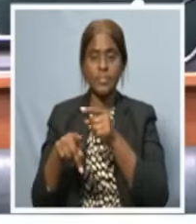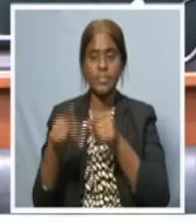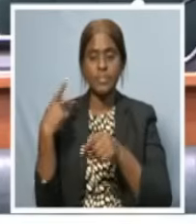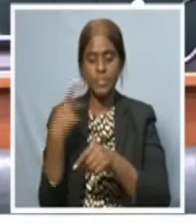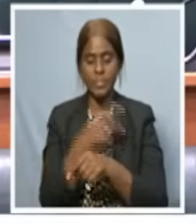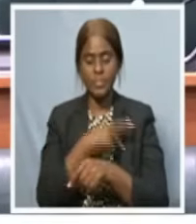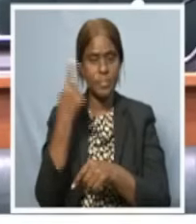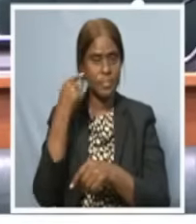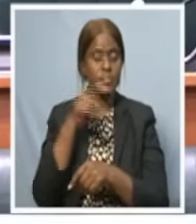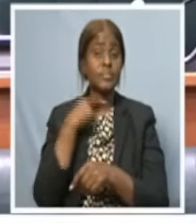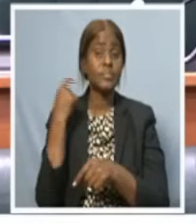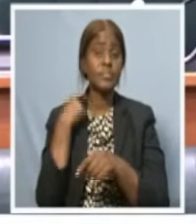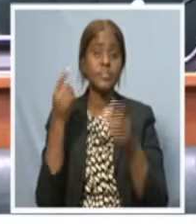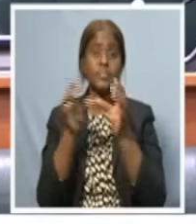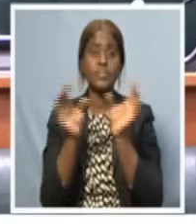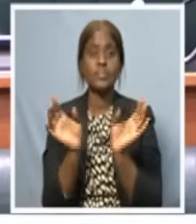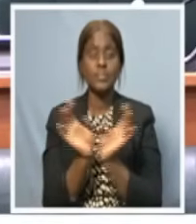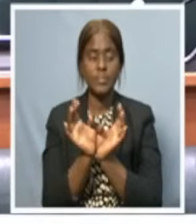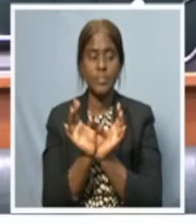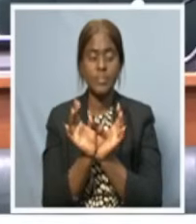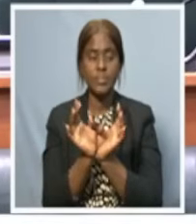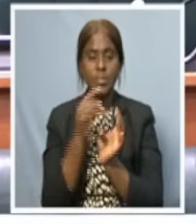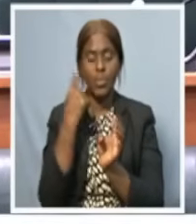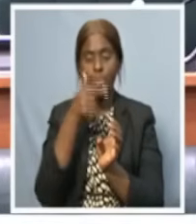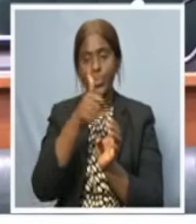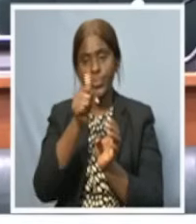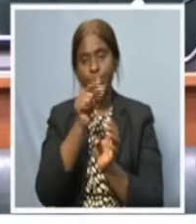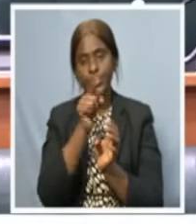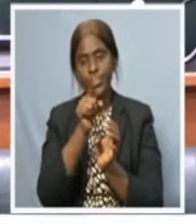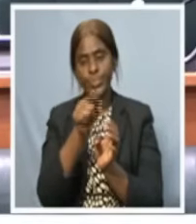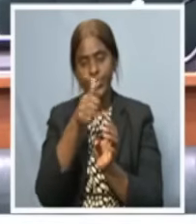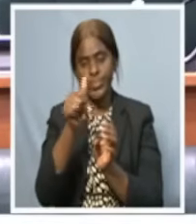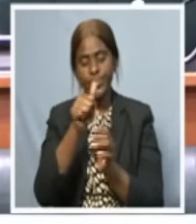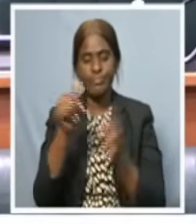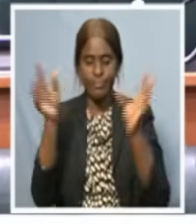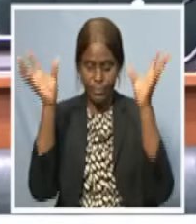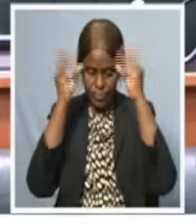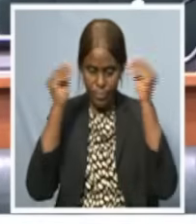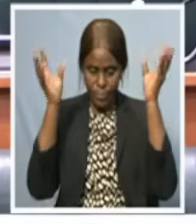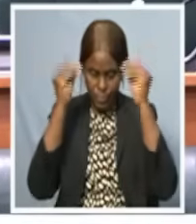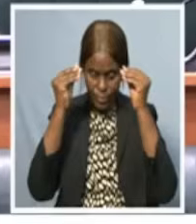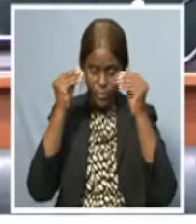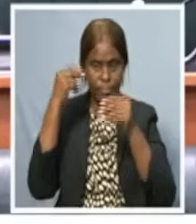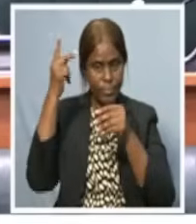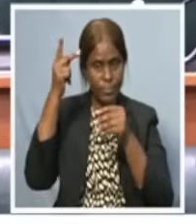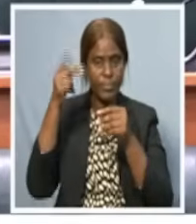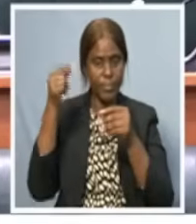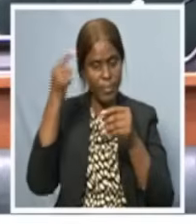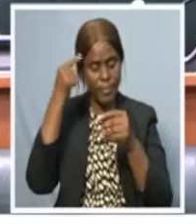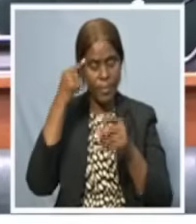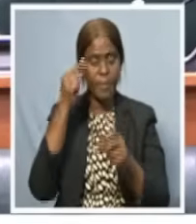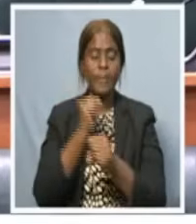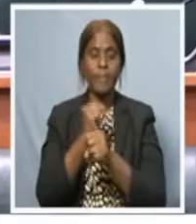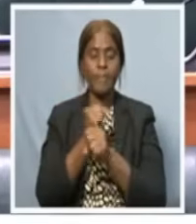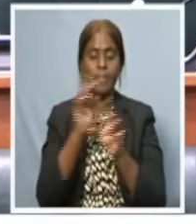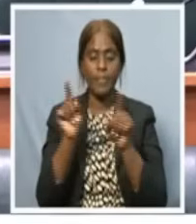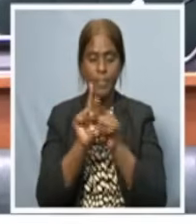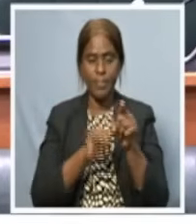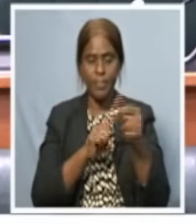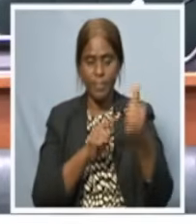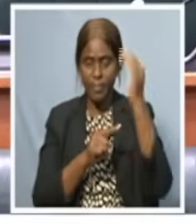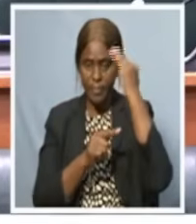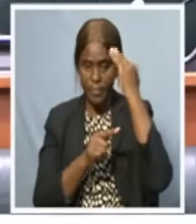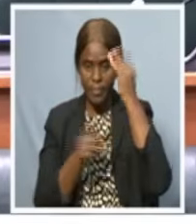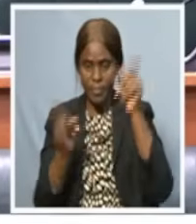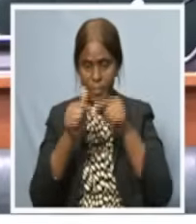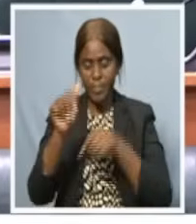of Parliament for Chawama, who is a seasoned civil servant. And he knows